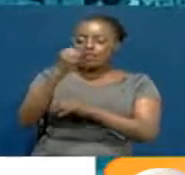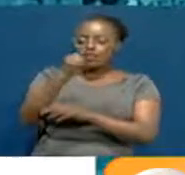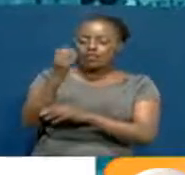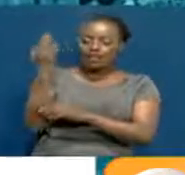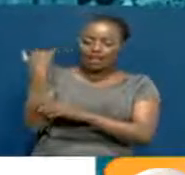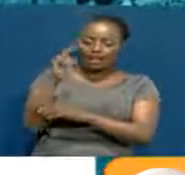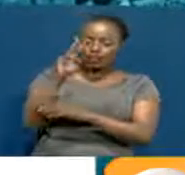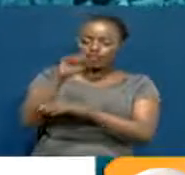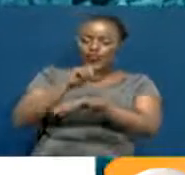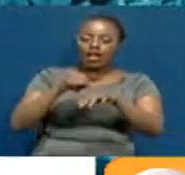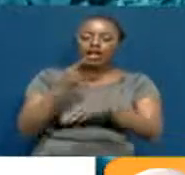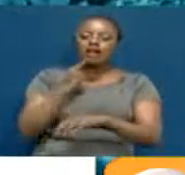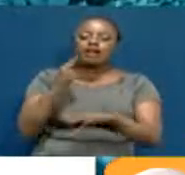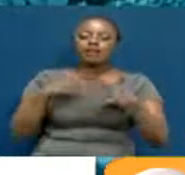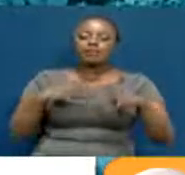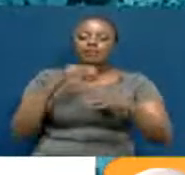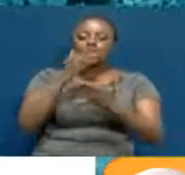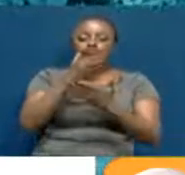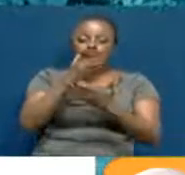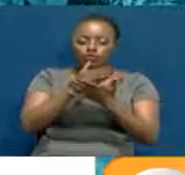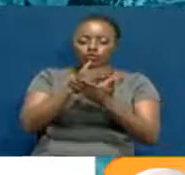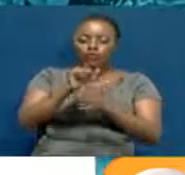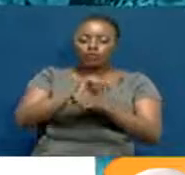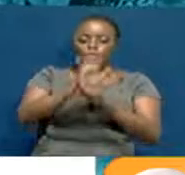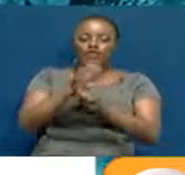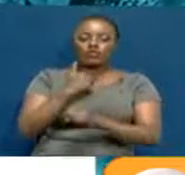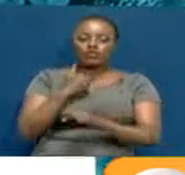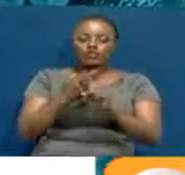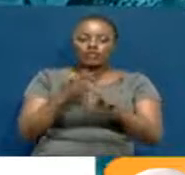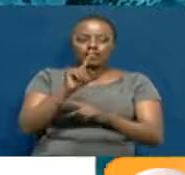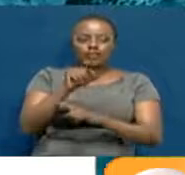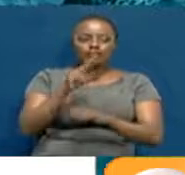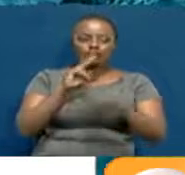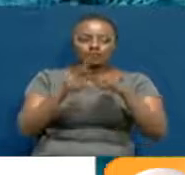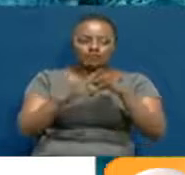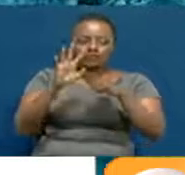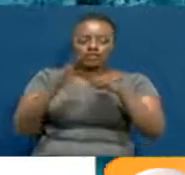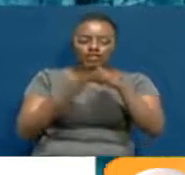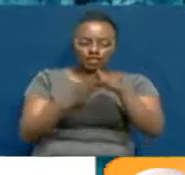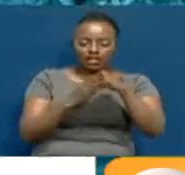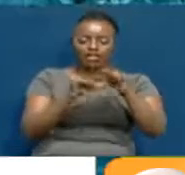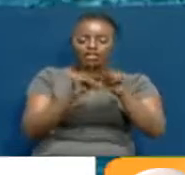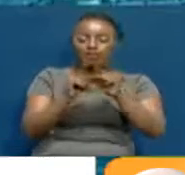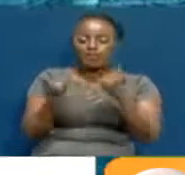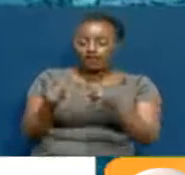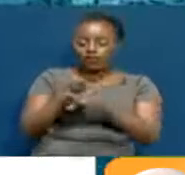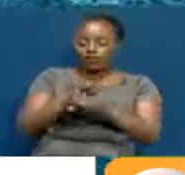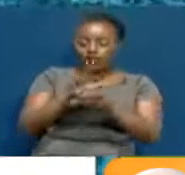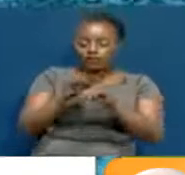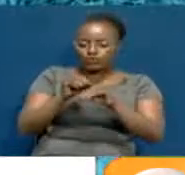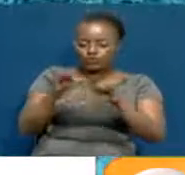hours, 100 people have tested positive from a sample size of 1,759. The positivity rate now stands